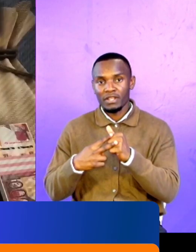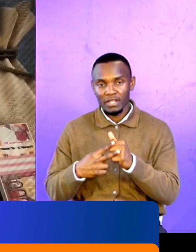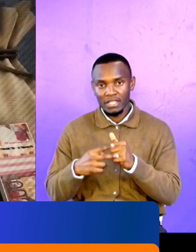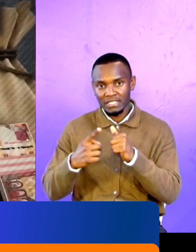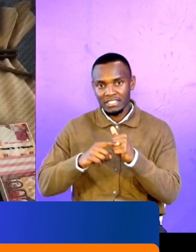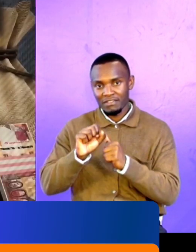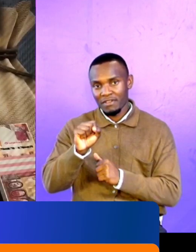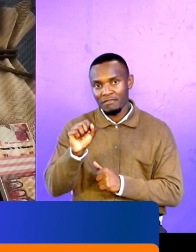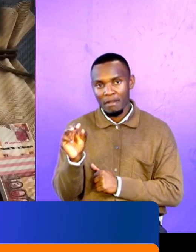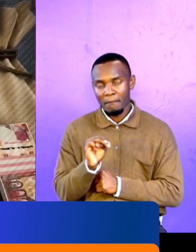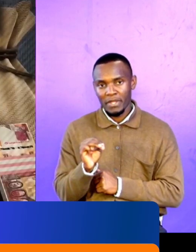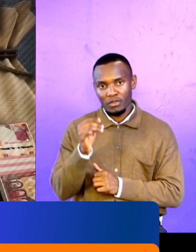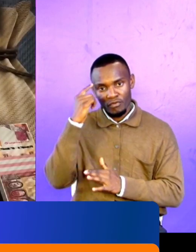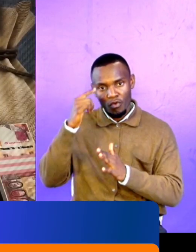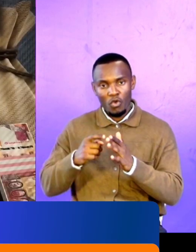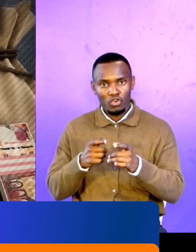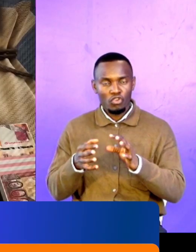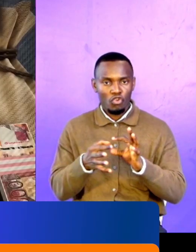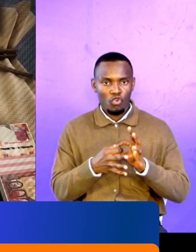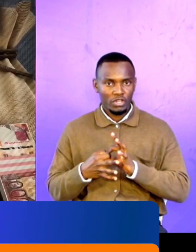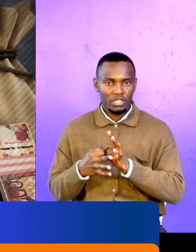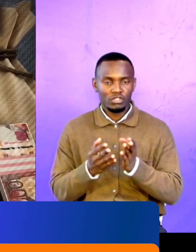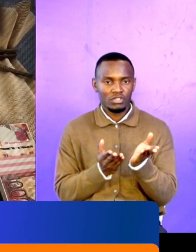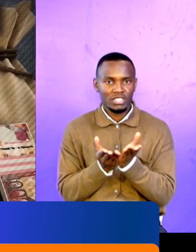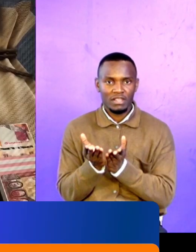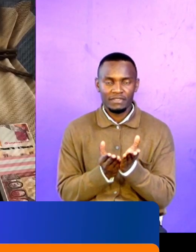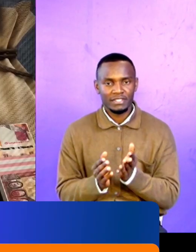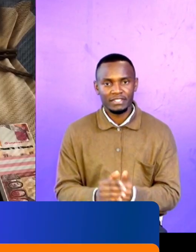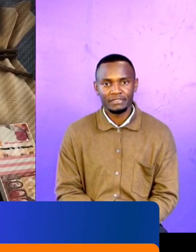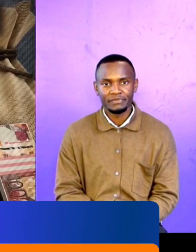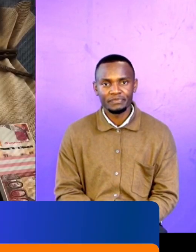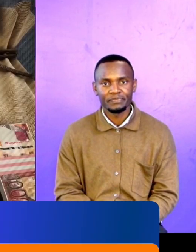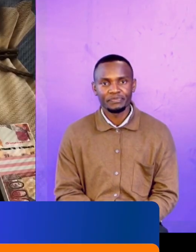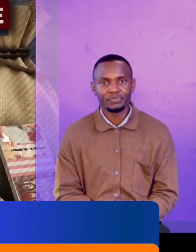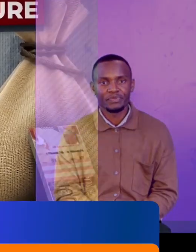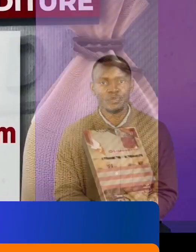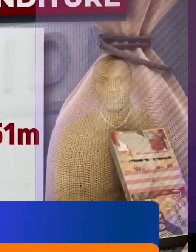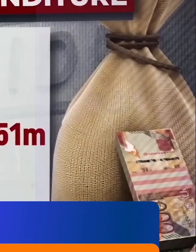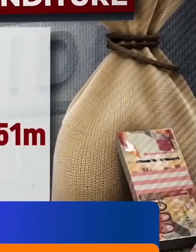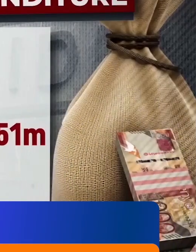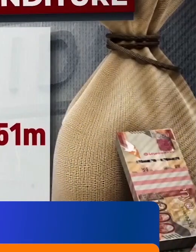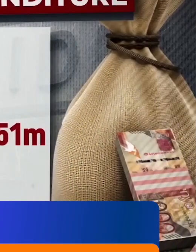coordination services. Here, full details to this story.